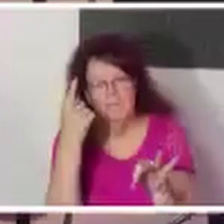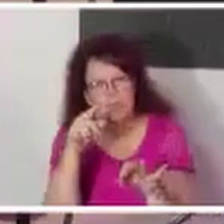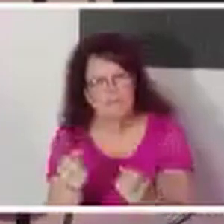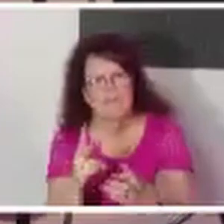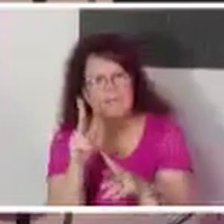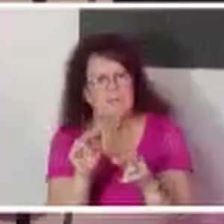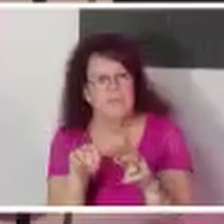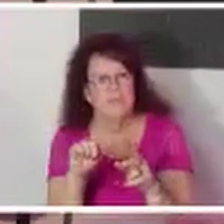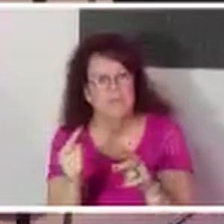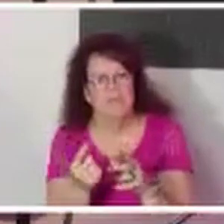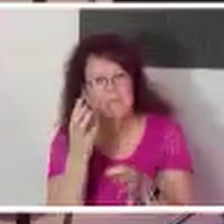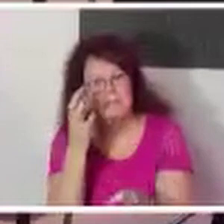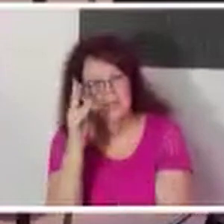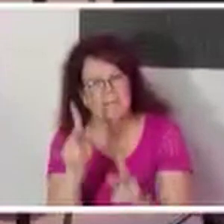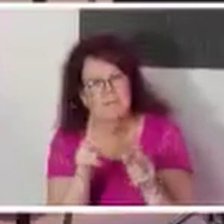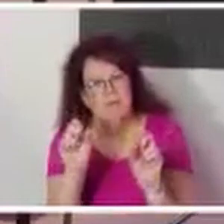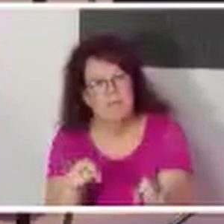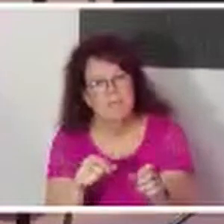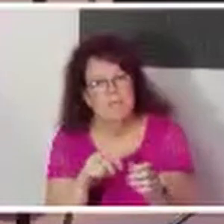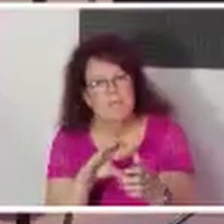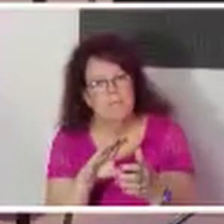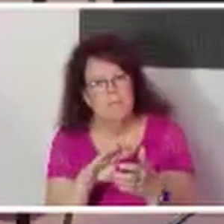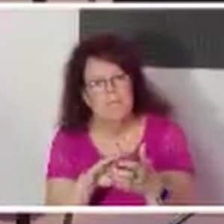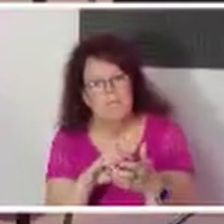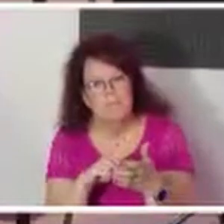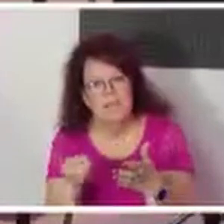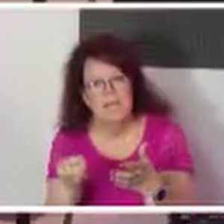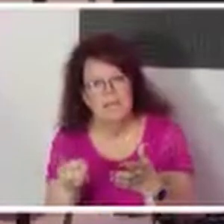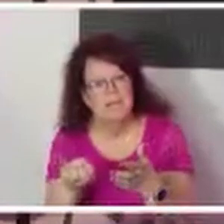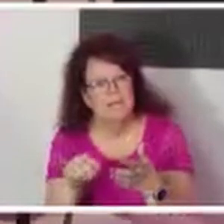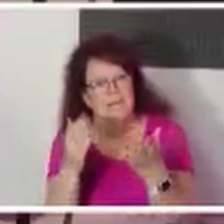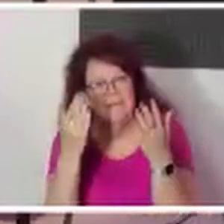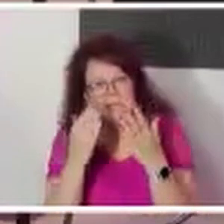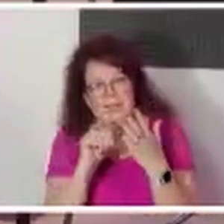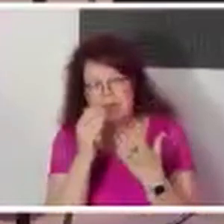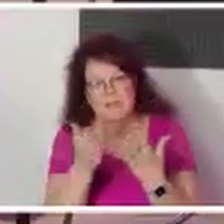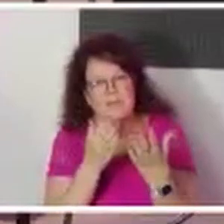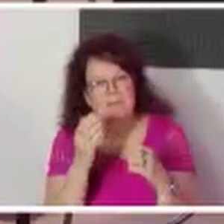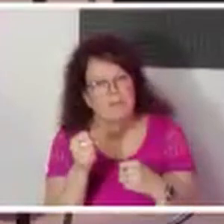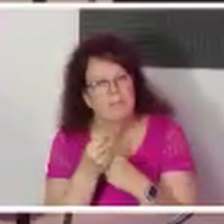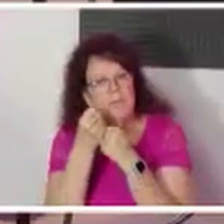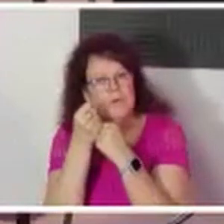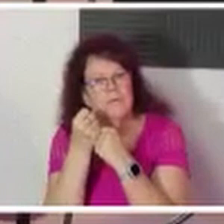just the people we were able to bail out. They're individuals that unfortunately there's not services to support.